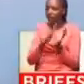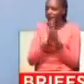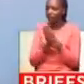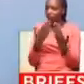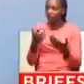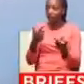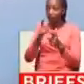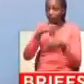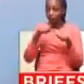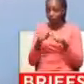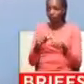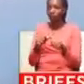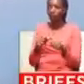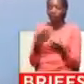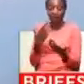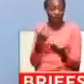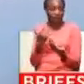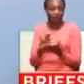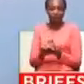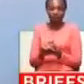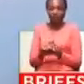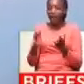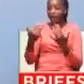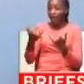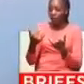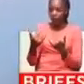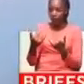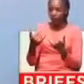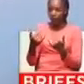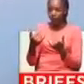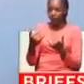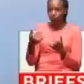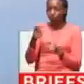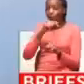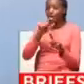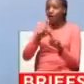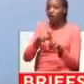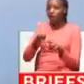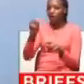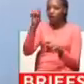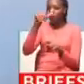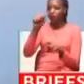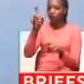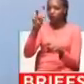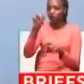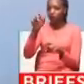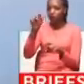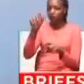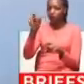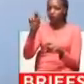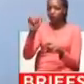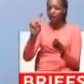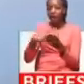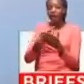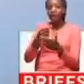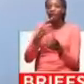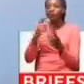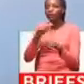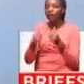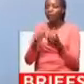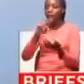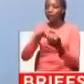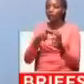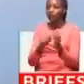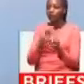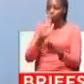let's just move on. Nevertheless, you've come from now the Santeria. You've mentioned a little bit about your interaction with some of these artists. Some of them